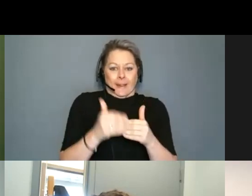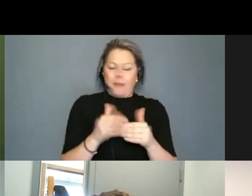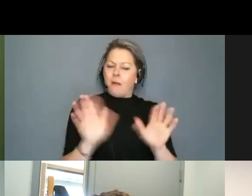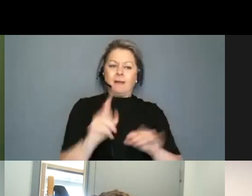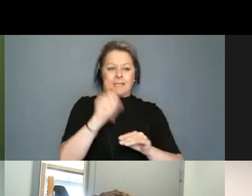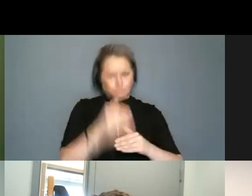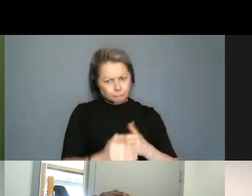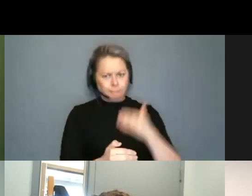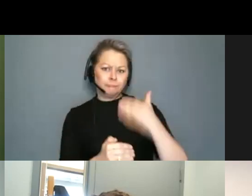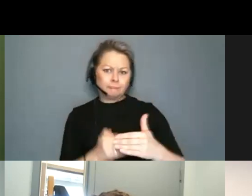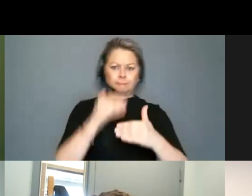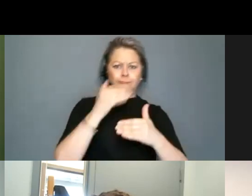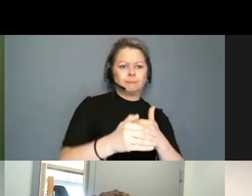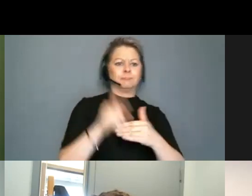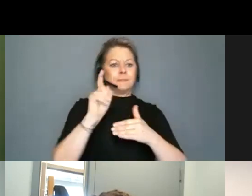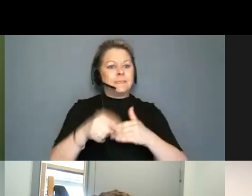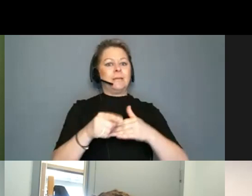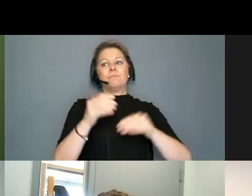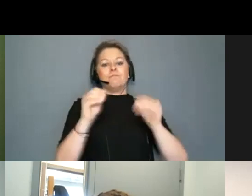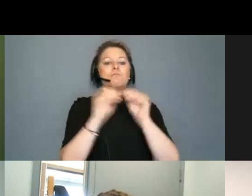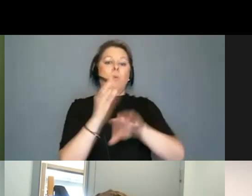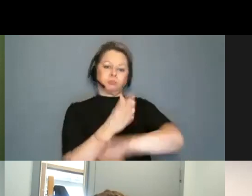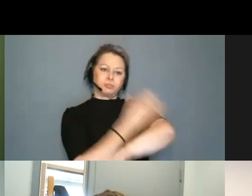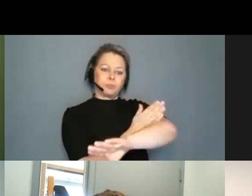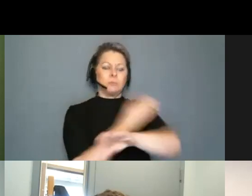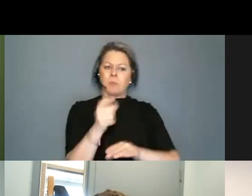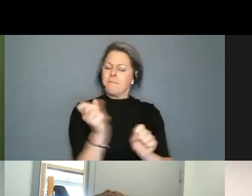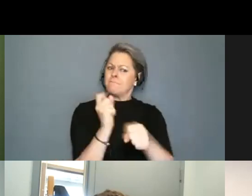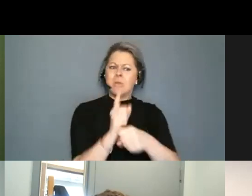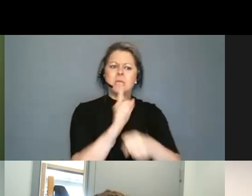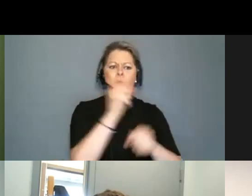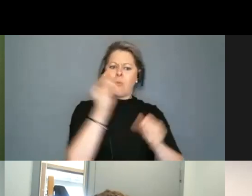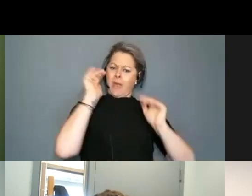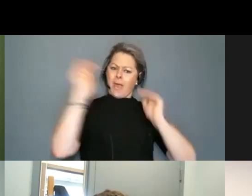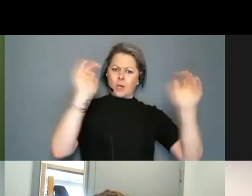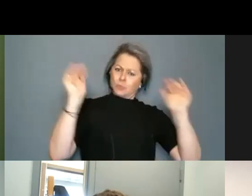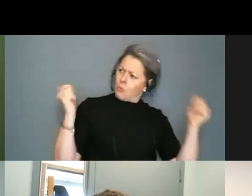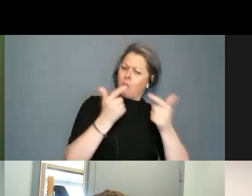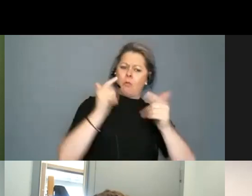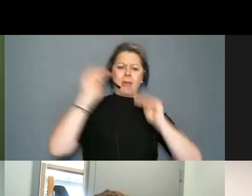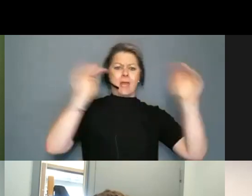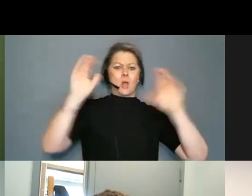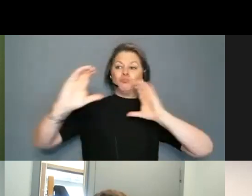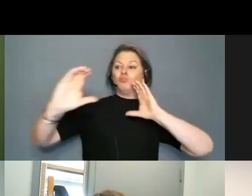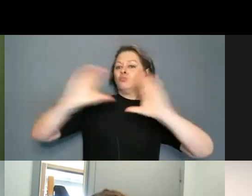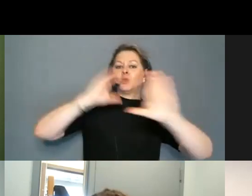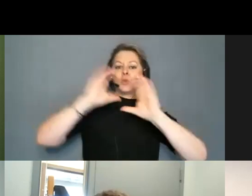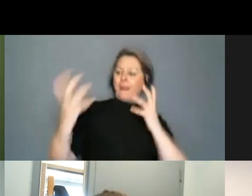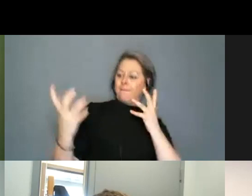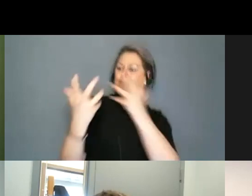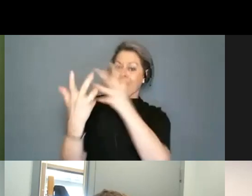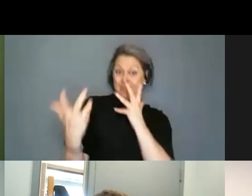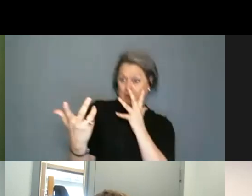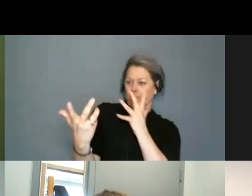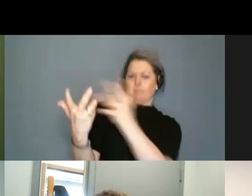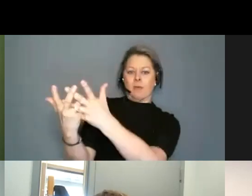job because we have to ensure that adults communicate in the way that they have to. I mean, that's